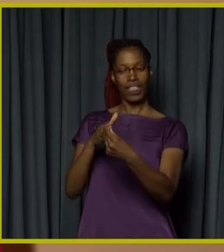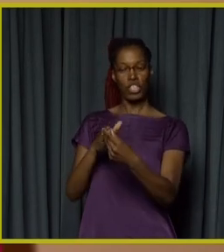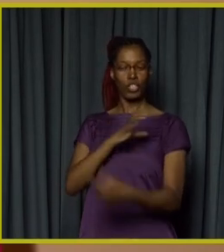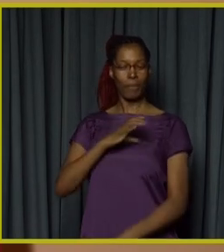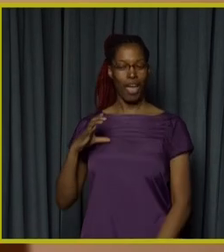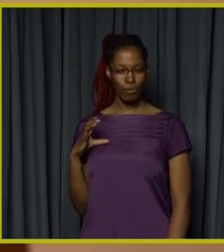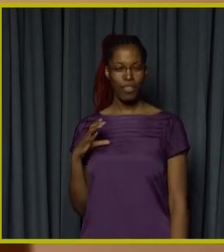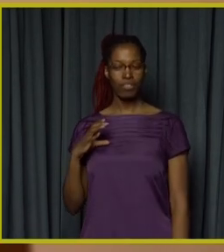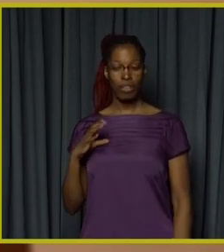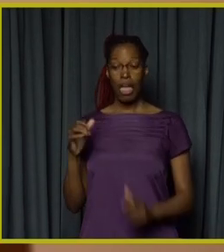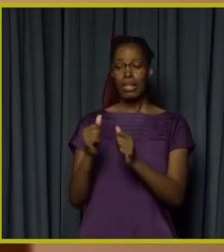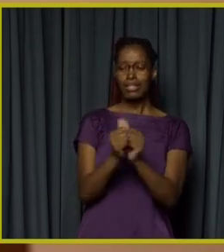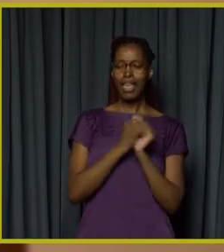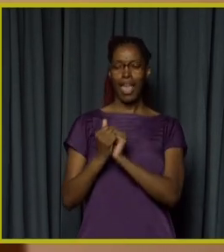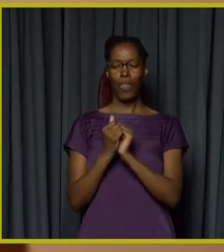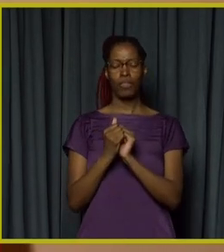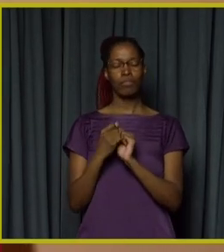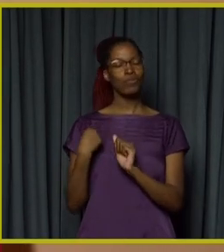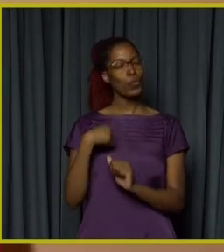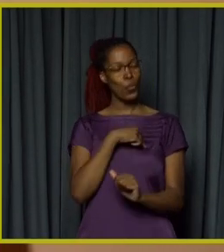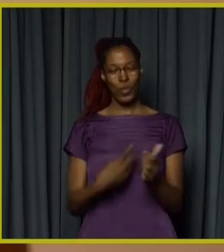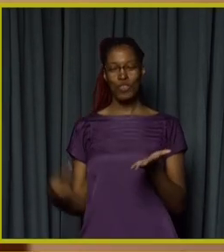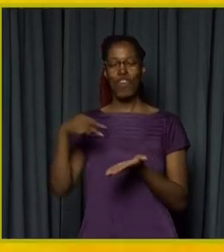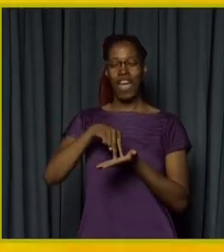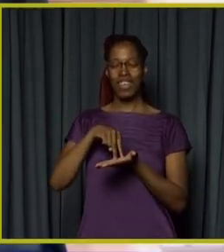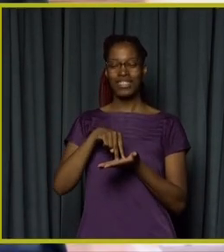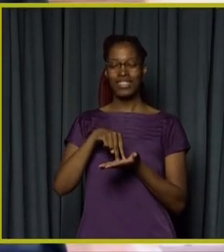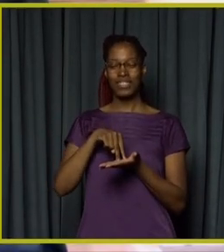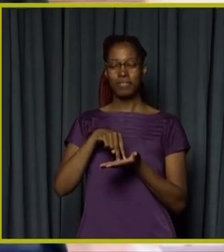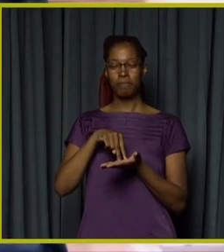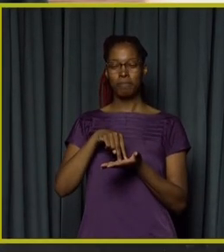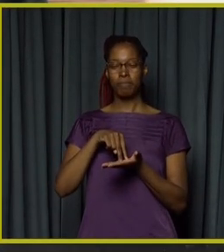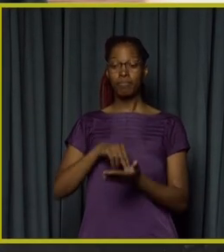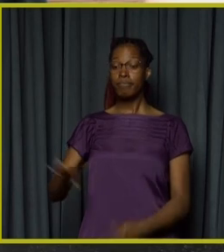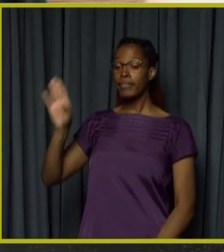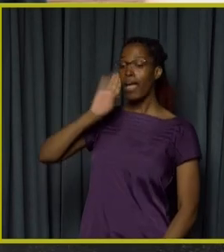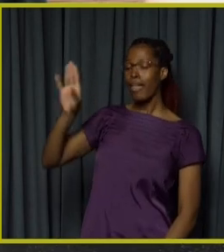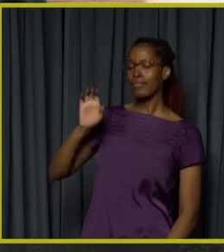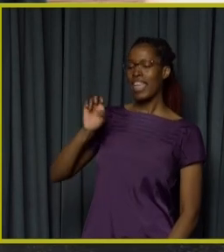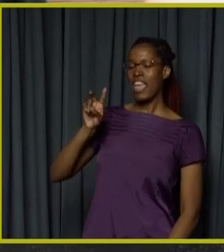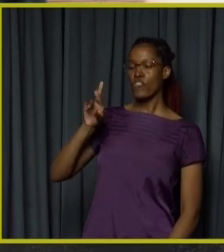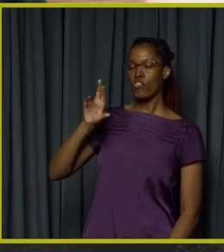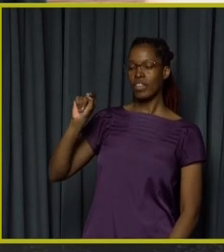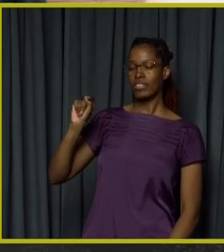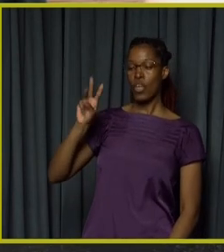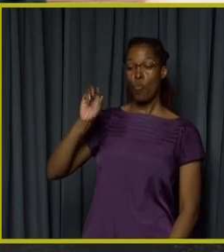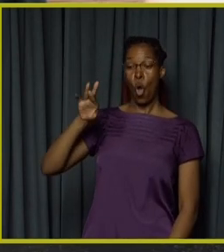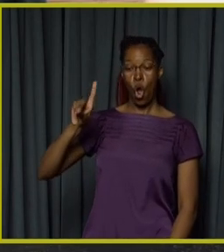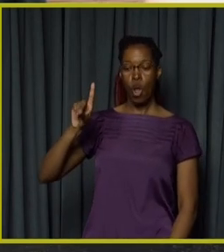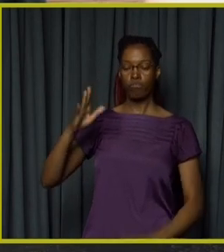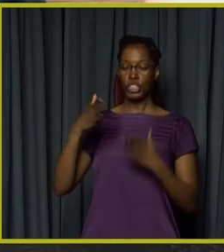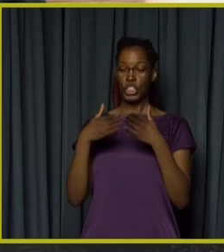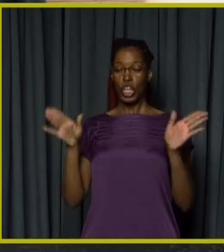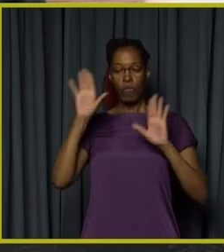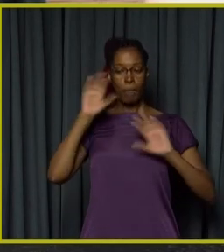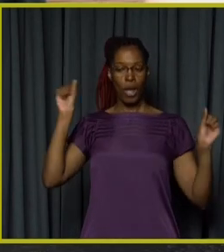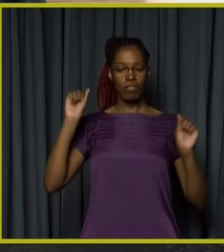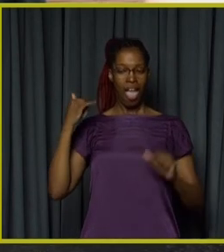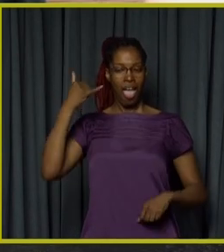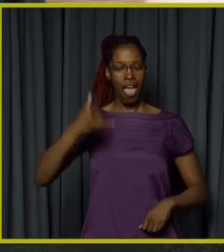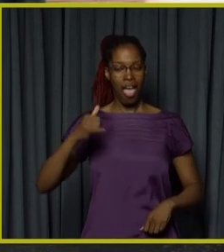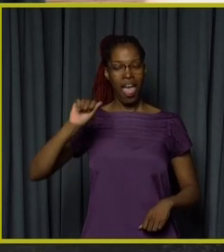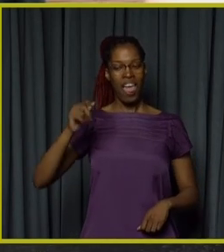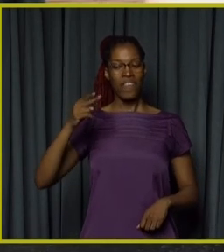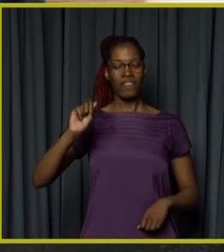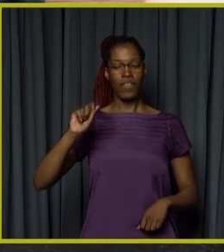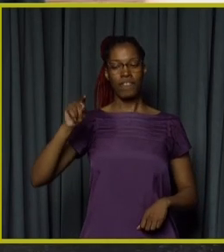Council. Together, we rise. I am Everett Ward, General President of Alpha Phi Alpha